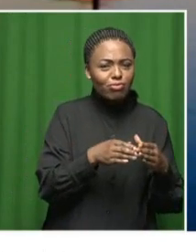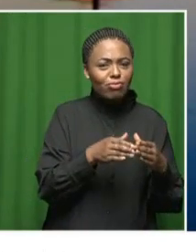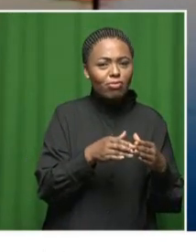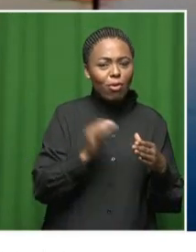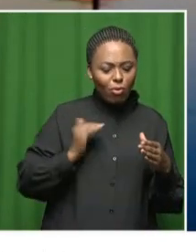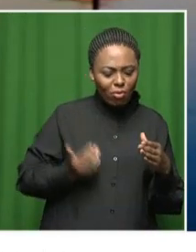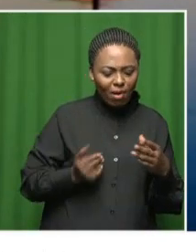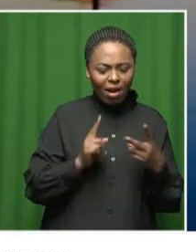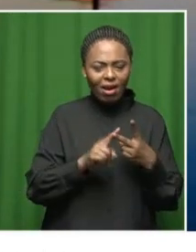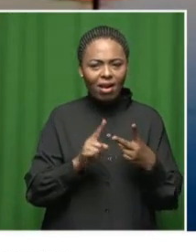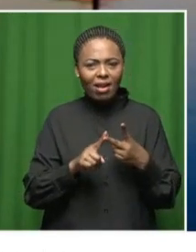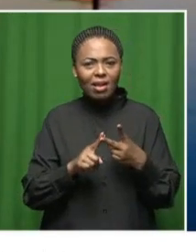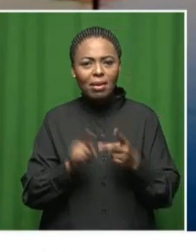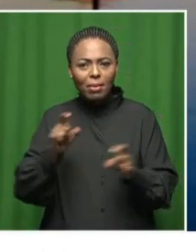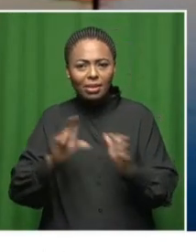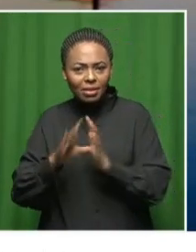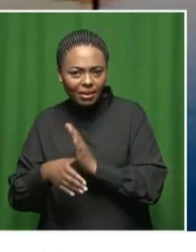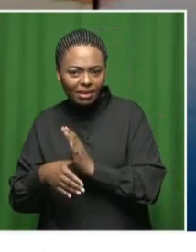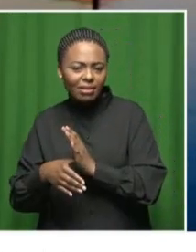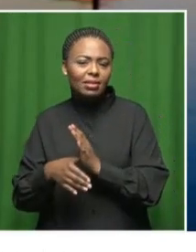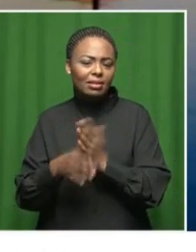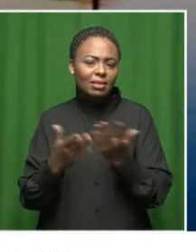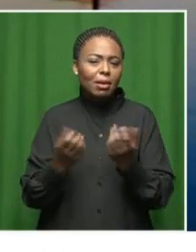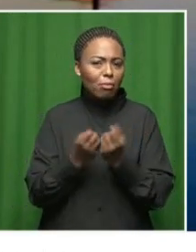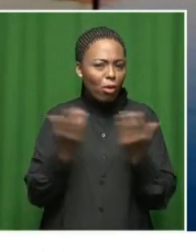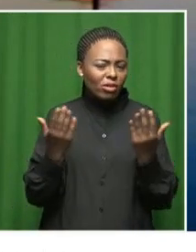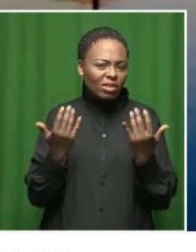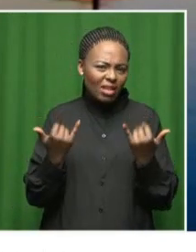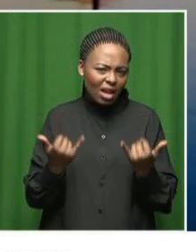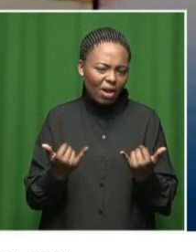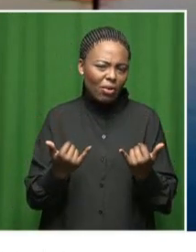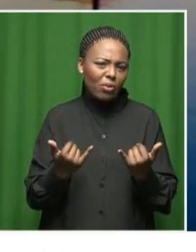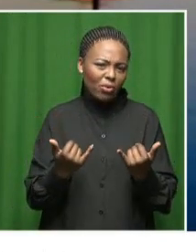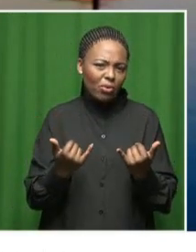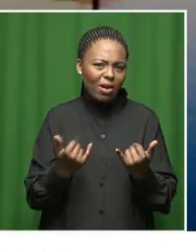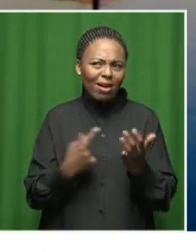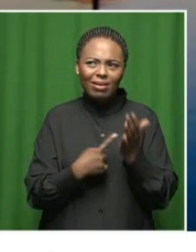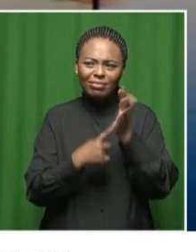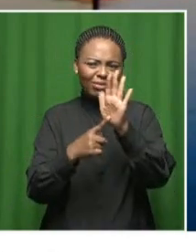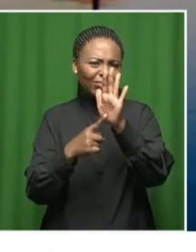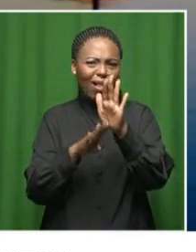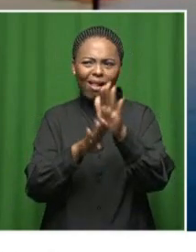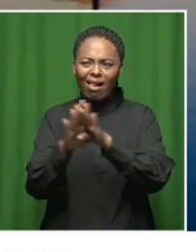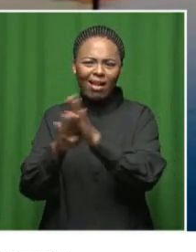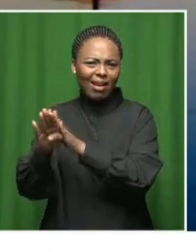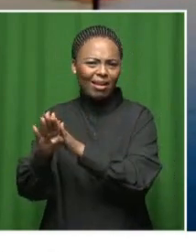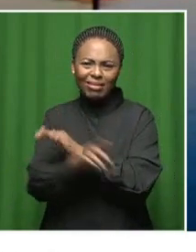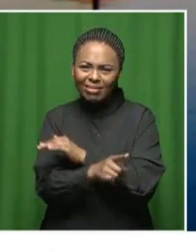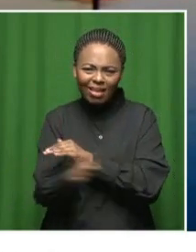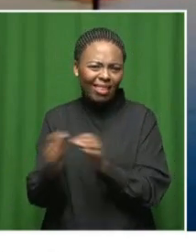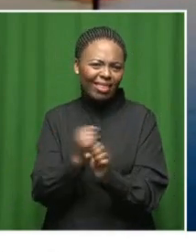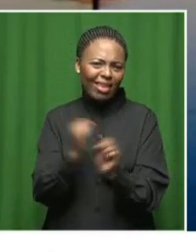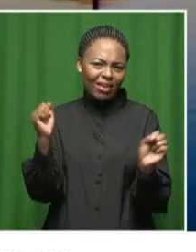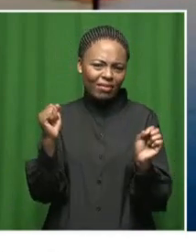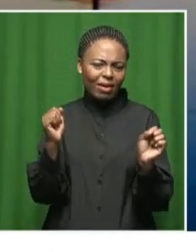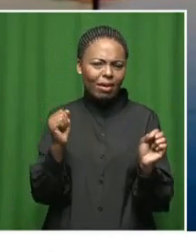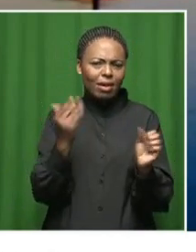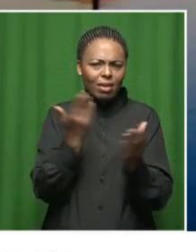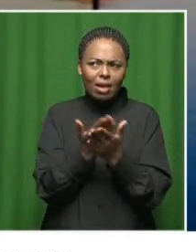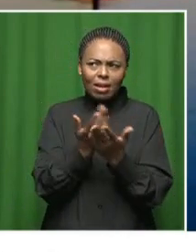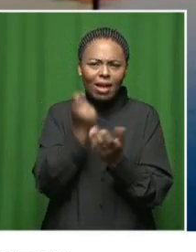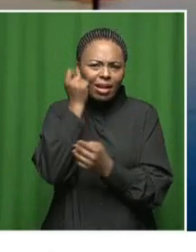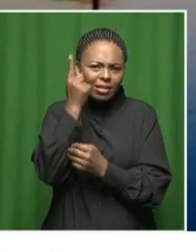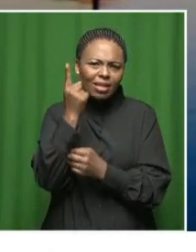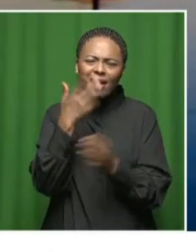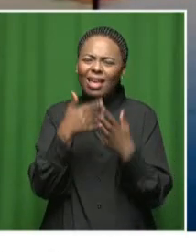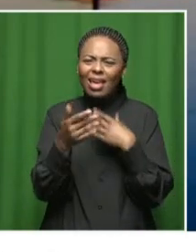with disabilities are not being highlighted, and we need to just make them understand you can do all these other things just like in